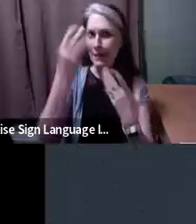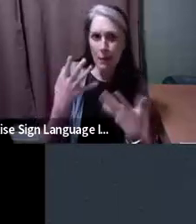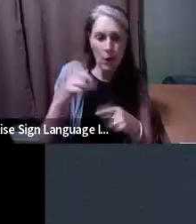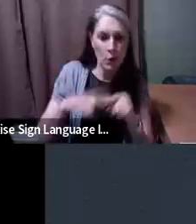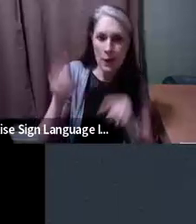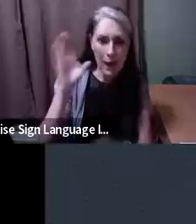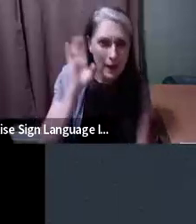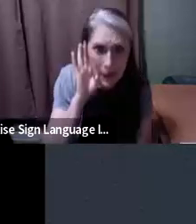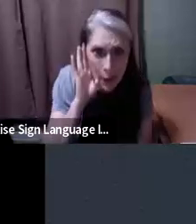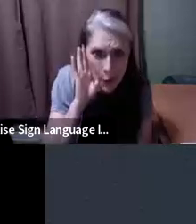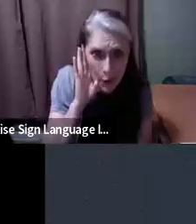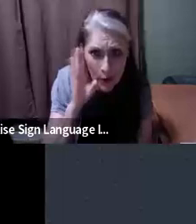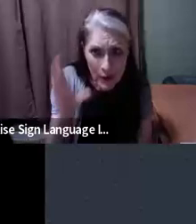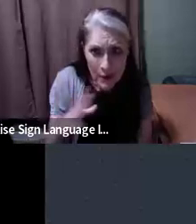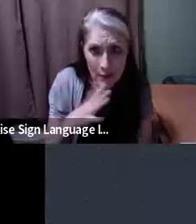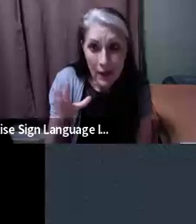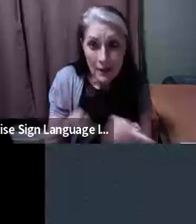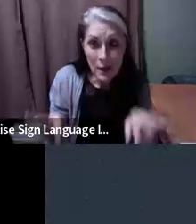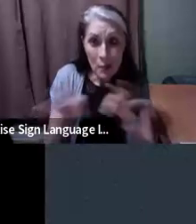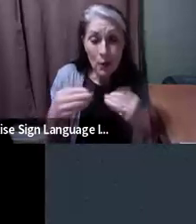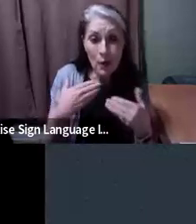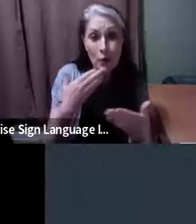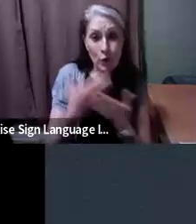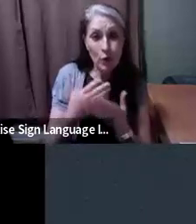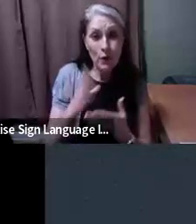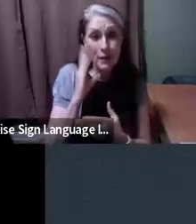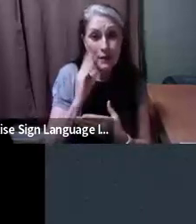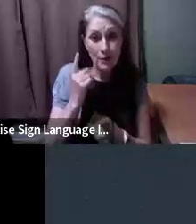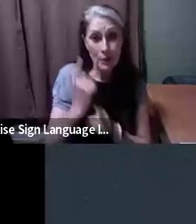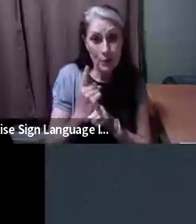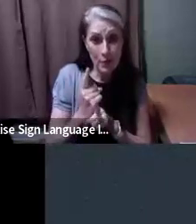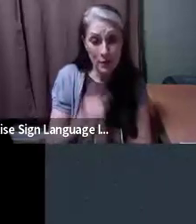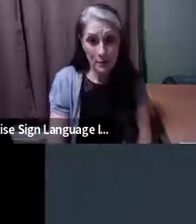hear. It's important for you to have a good experience, right?